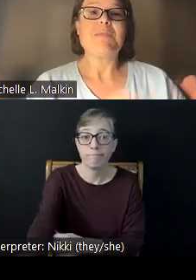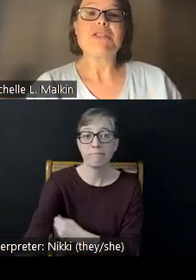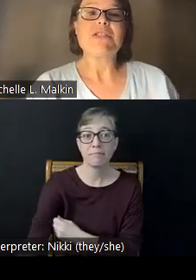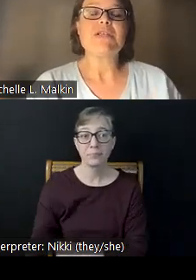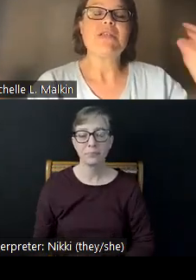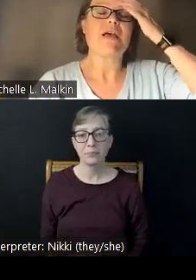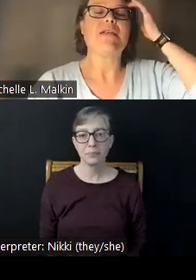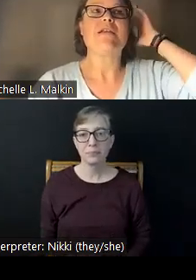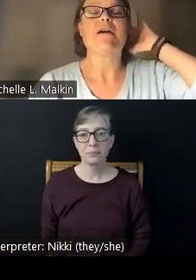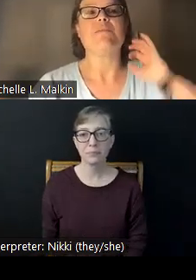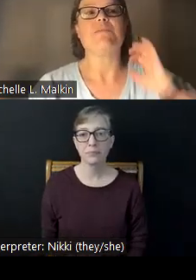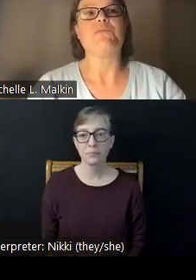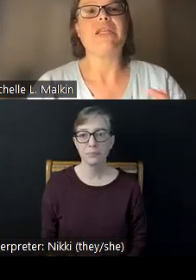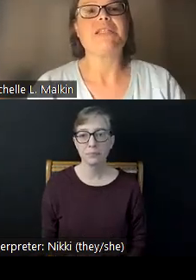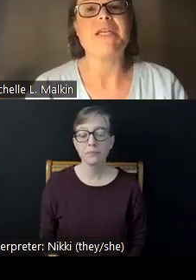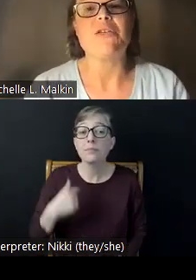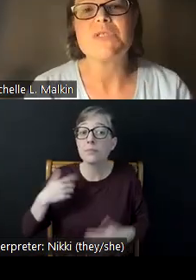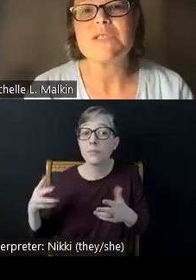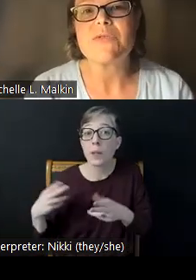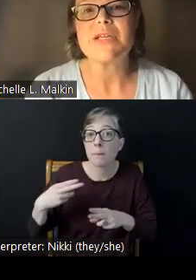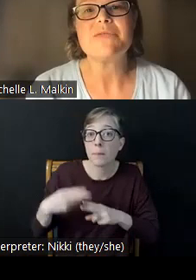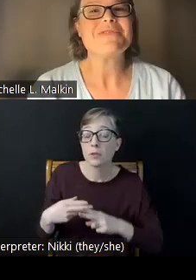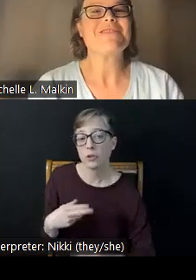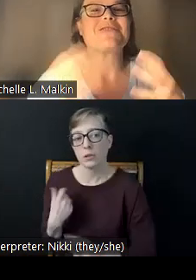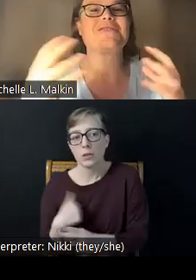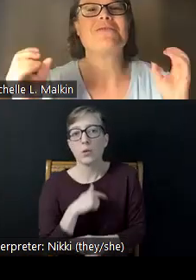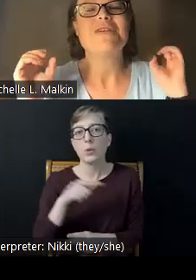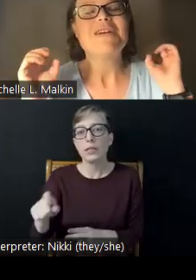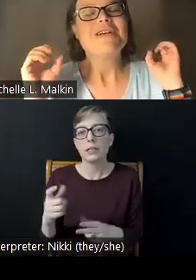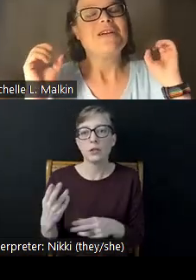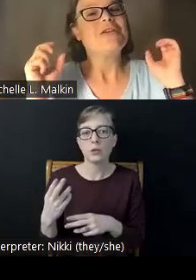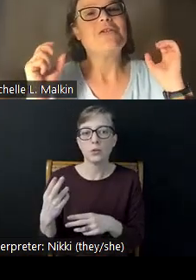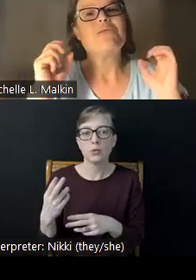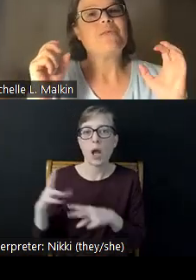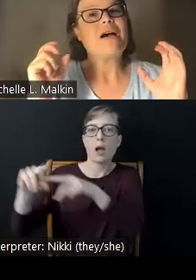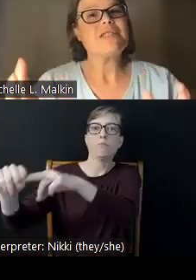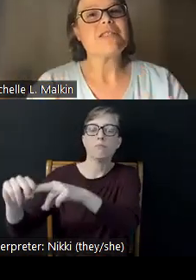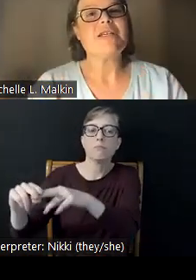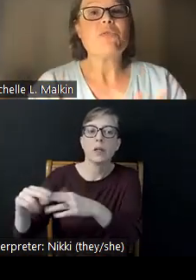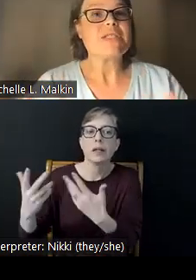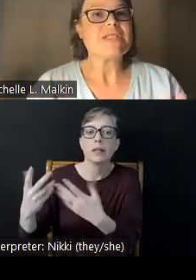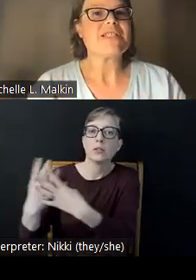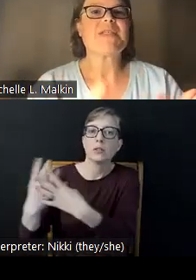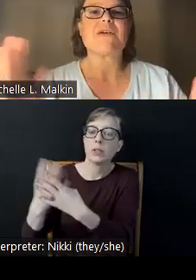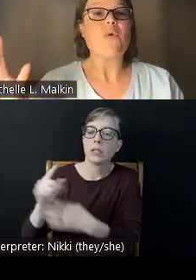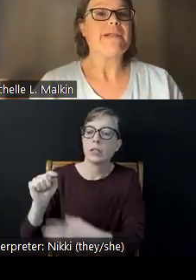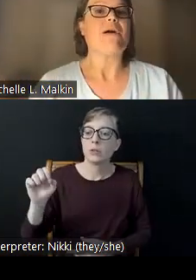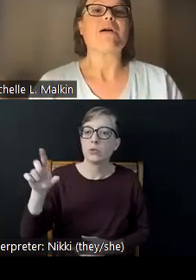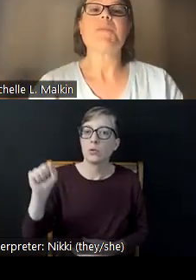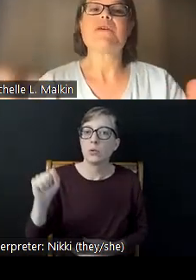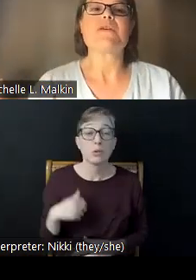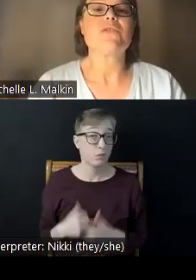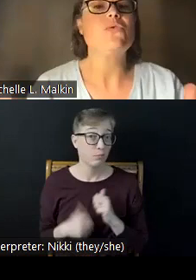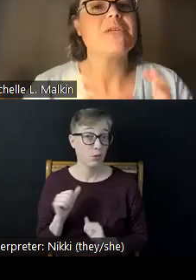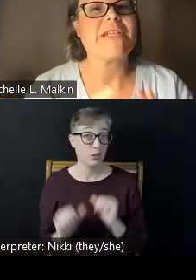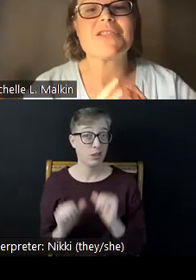And I mentioned that we need to be using screening tools, and there's so, obviously most assessments are quite long,